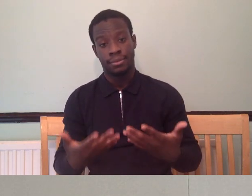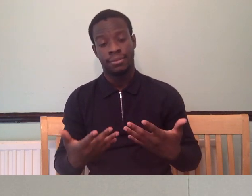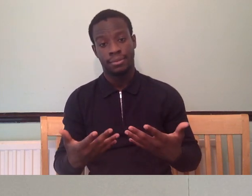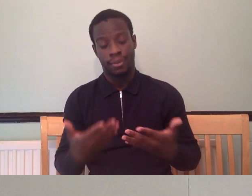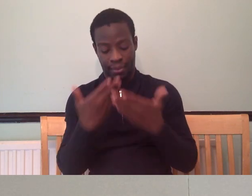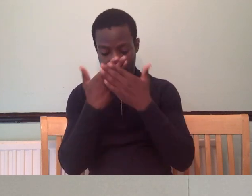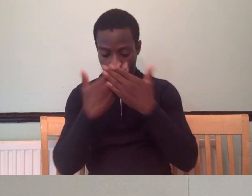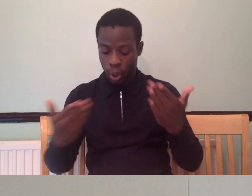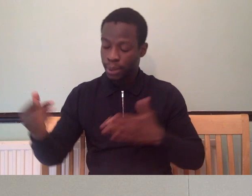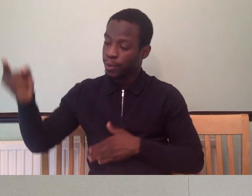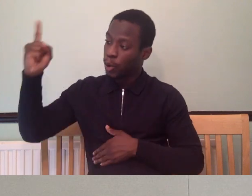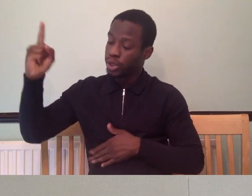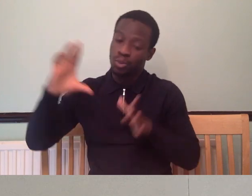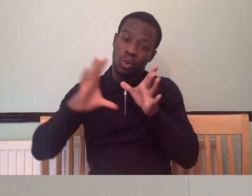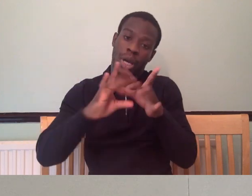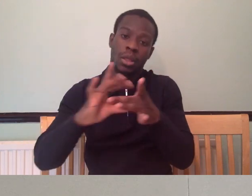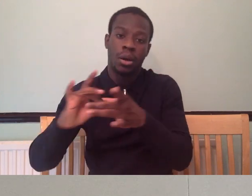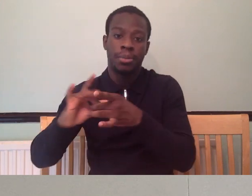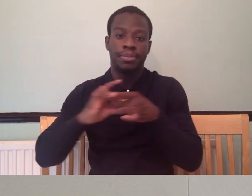Let's worship God together.